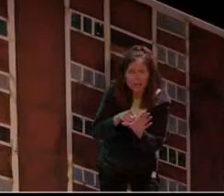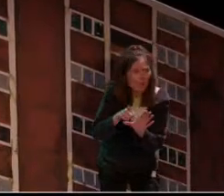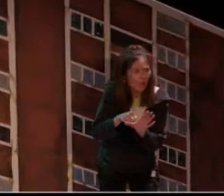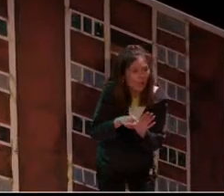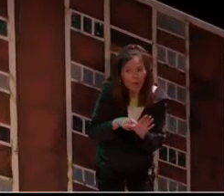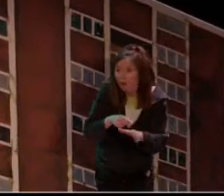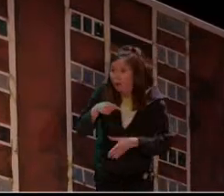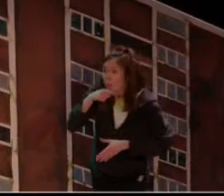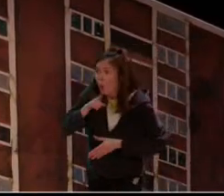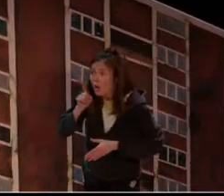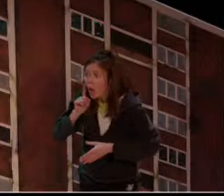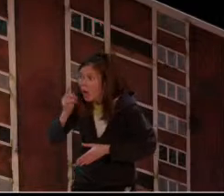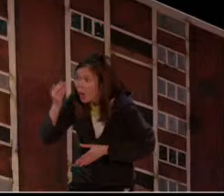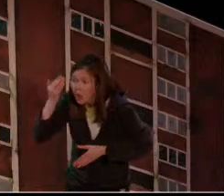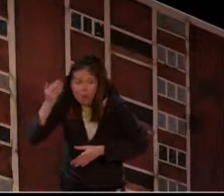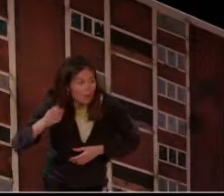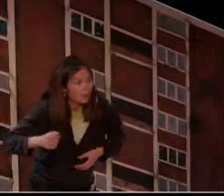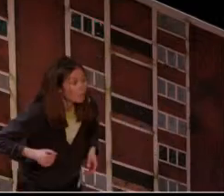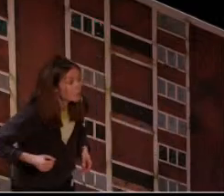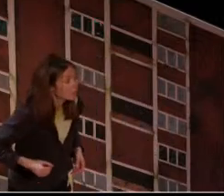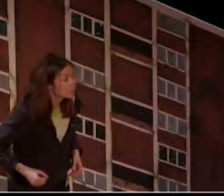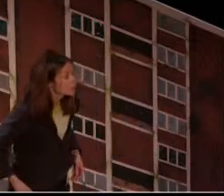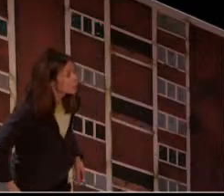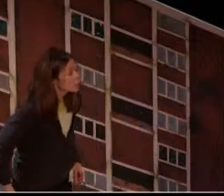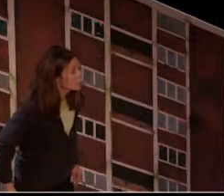Boy or girl, I wonder.